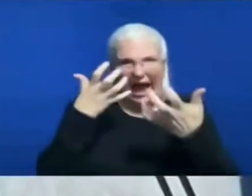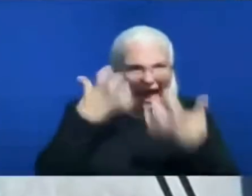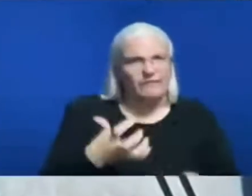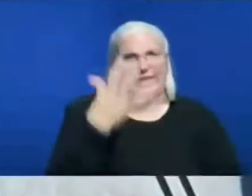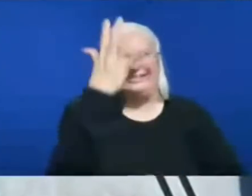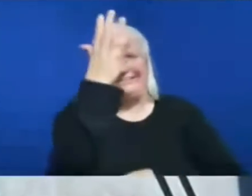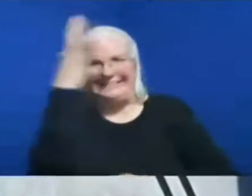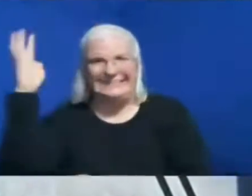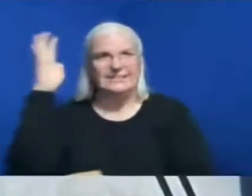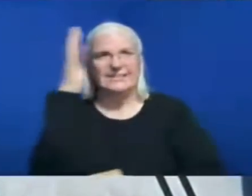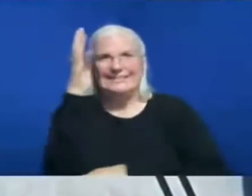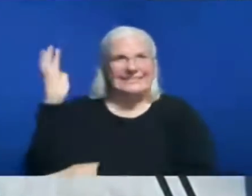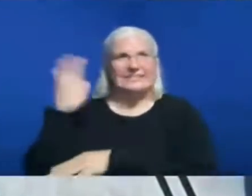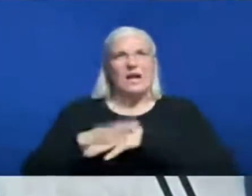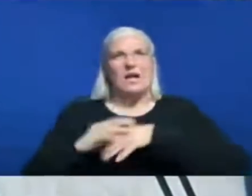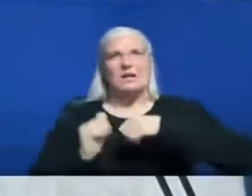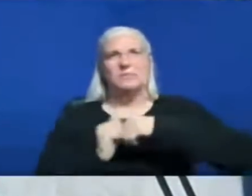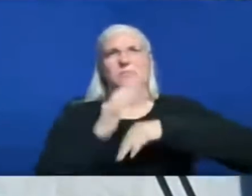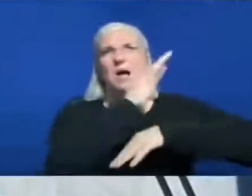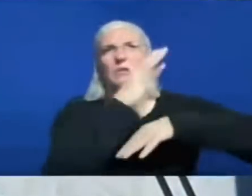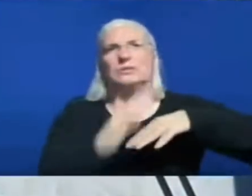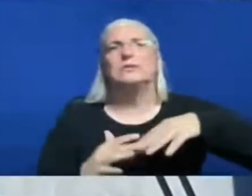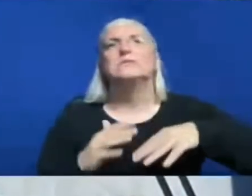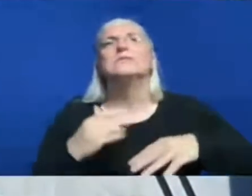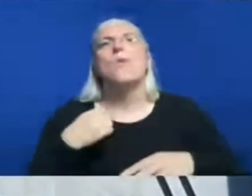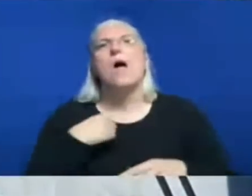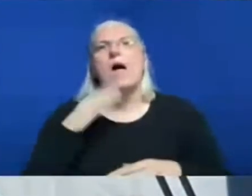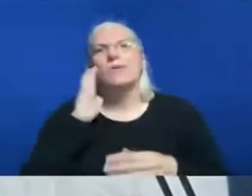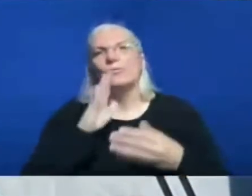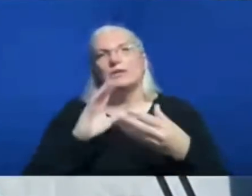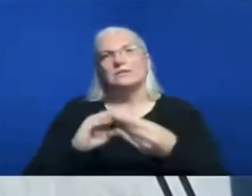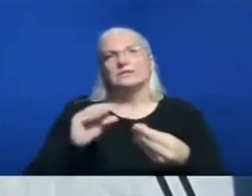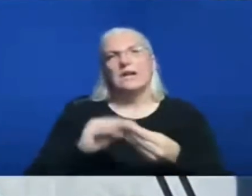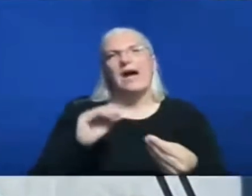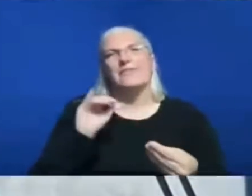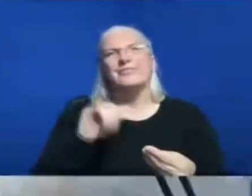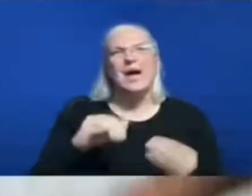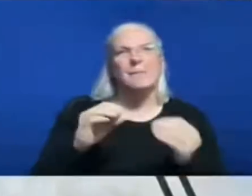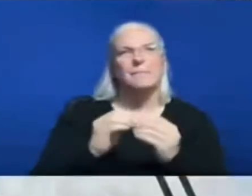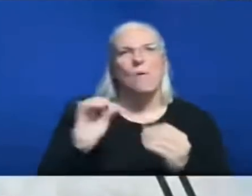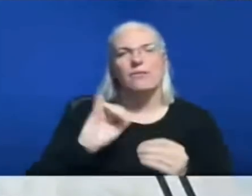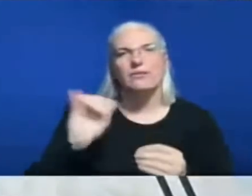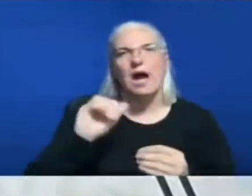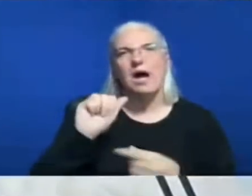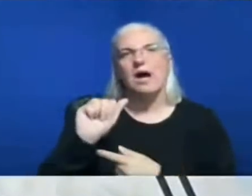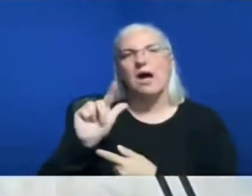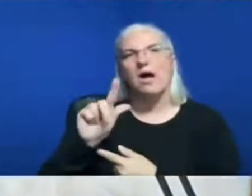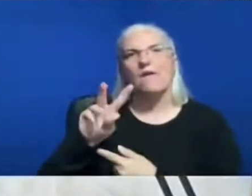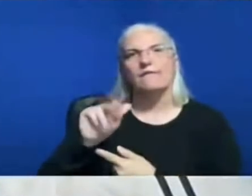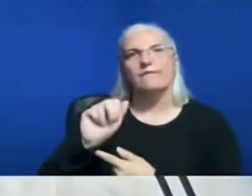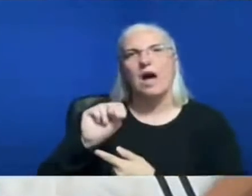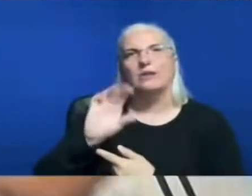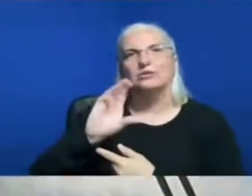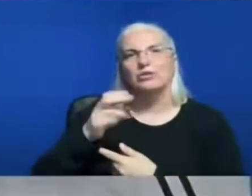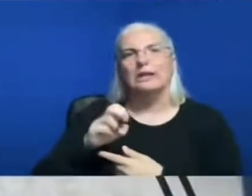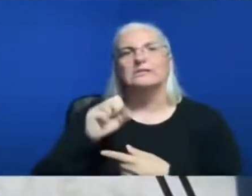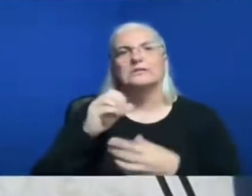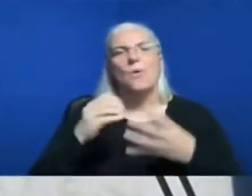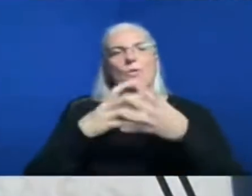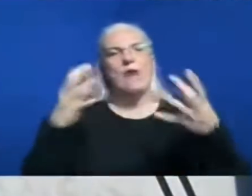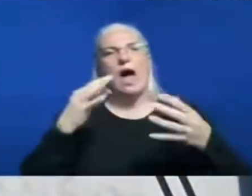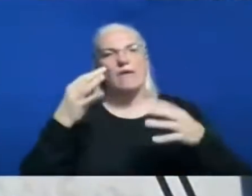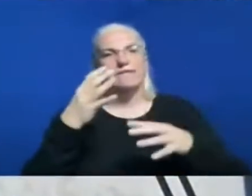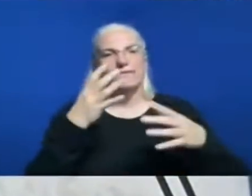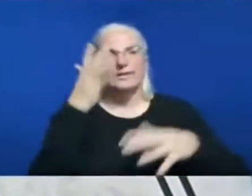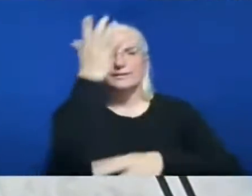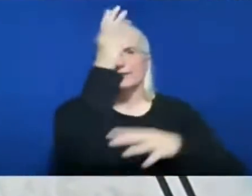I guess I'll call it an avalanche chute that's out here, and it has knocked all the timber down into the bottom, and it created a big jackpot of fuels that's in the bottom of this,